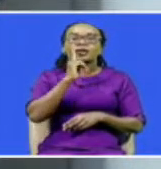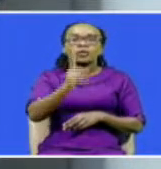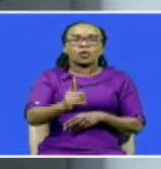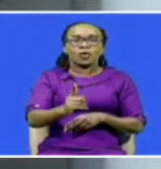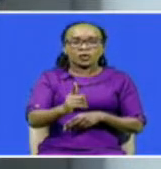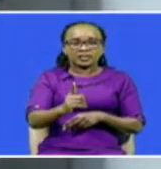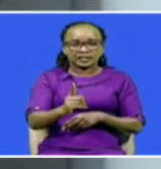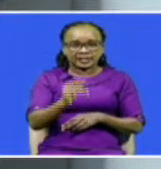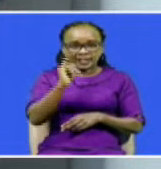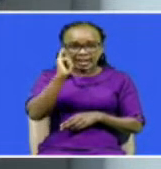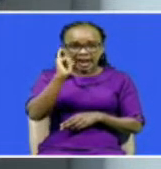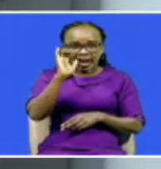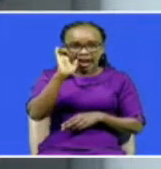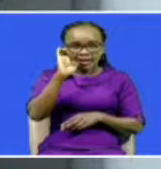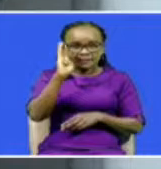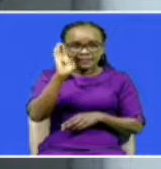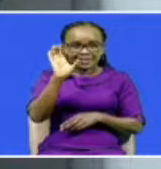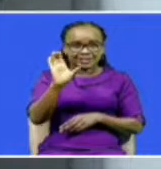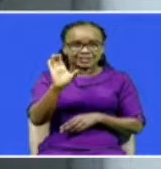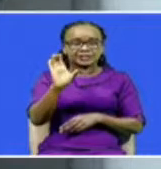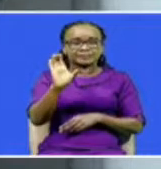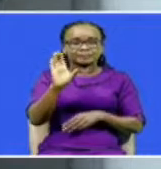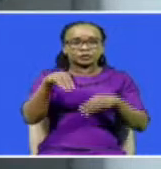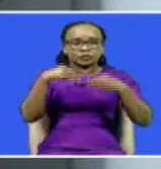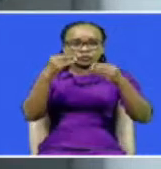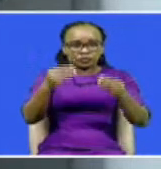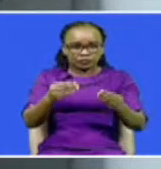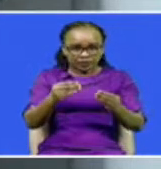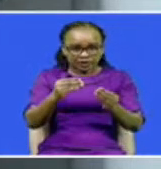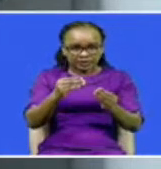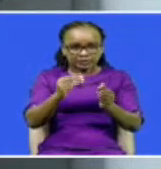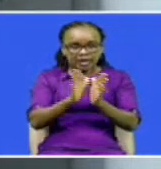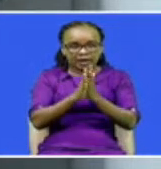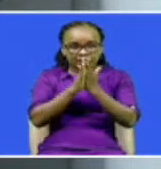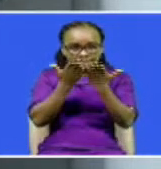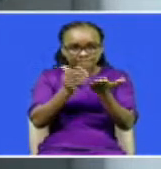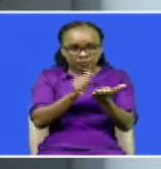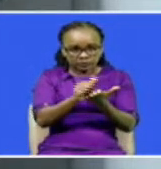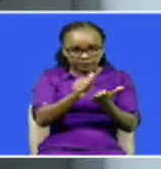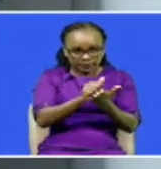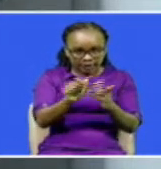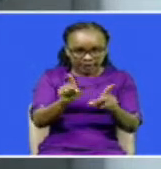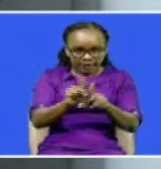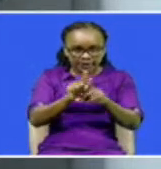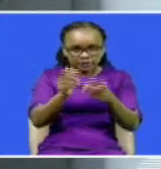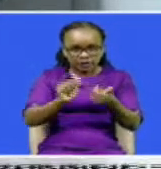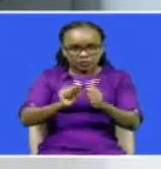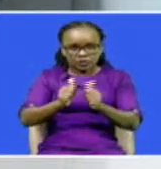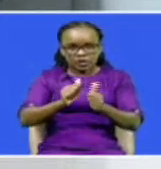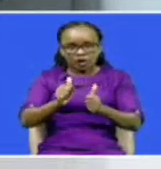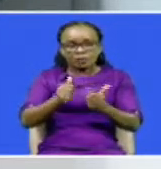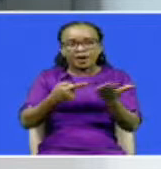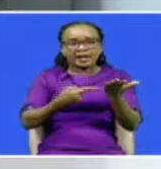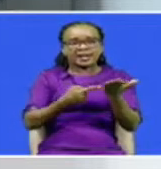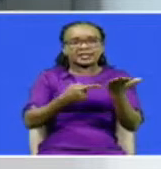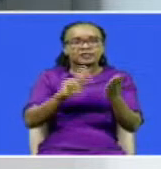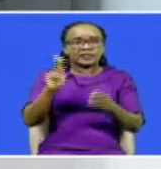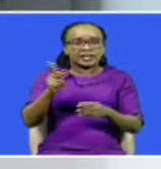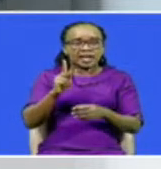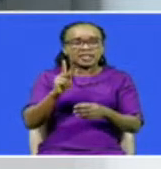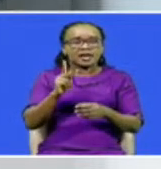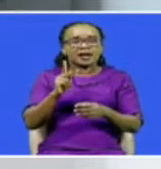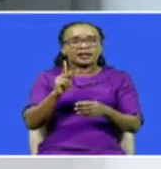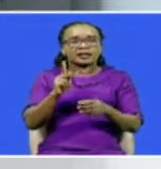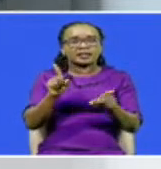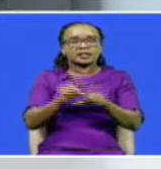Independent Electoral and Boundaries Commission to provide a manual voters register to complement the electronic Kenya Integrated